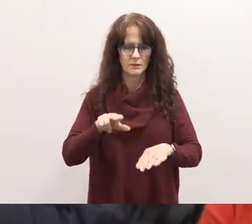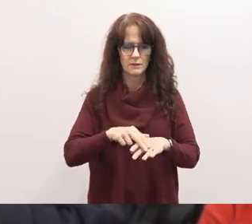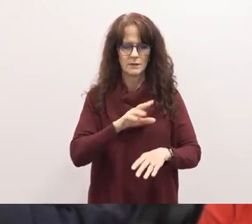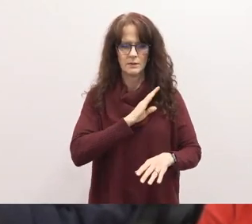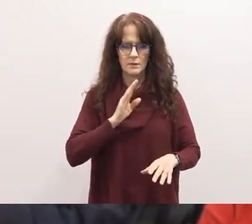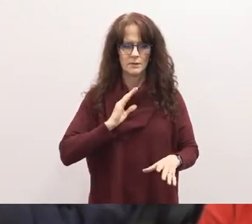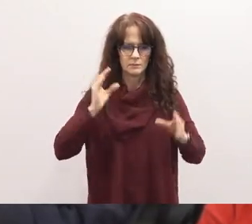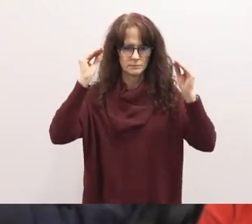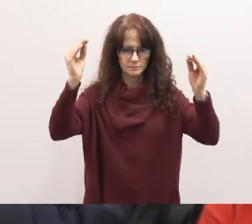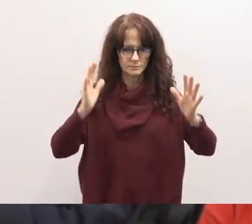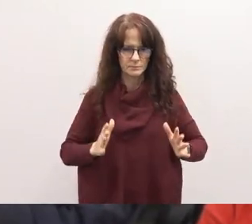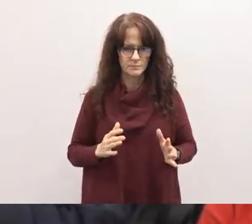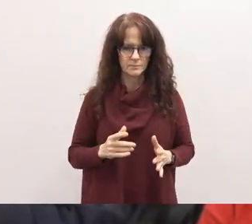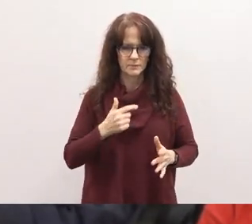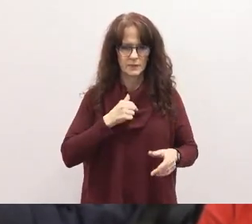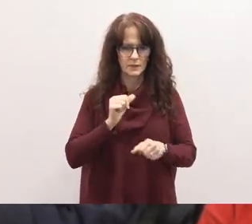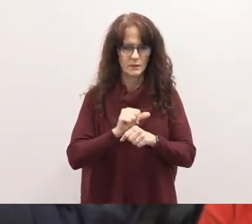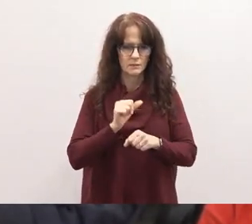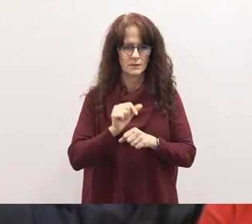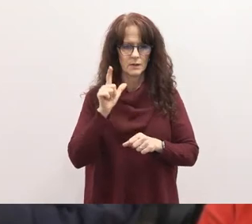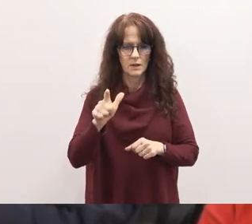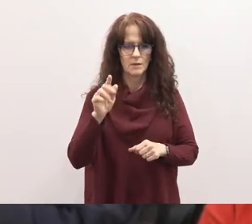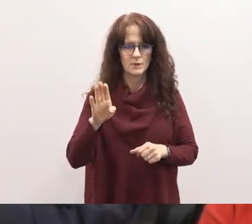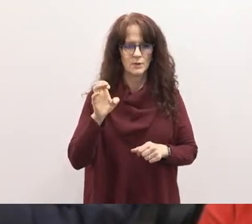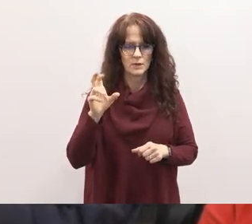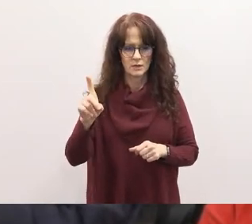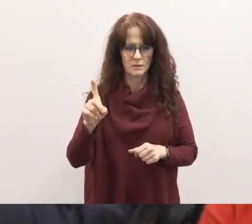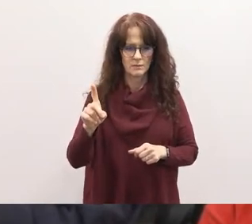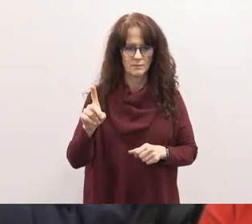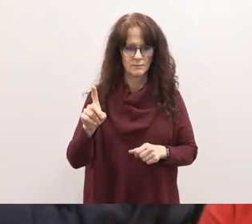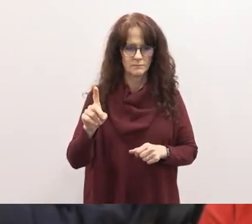Certified Teacher. I've worked for Long Beach Unified for